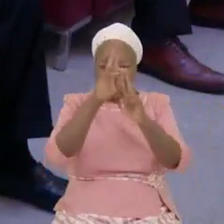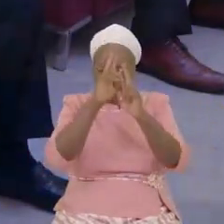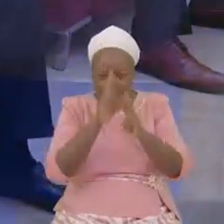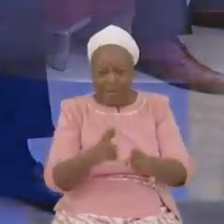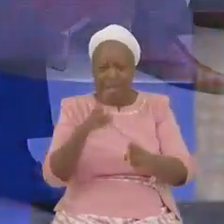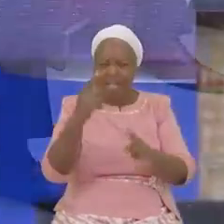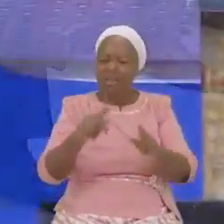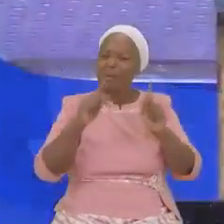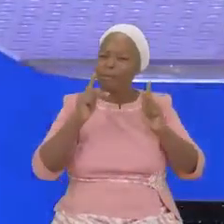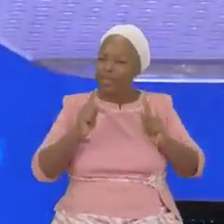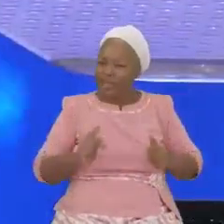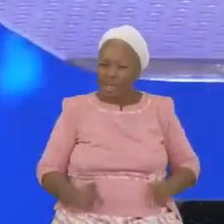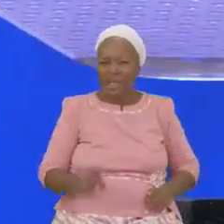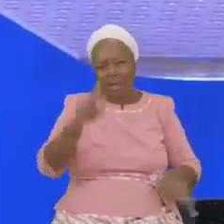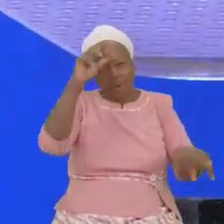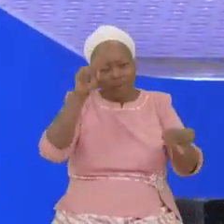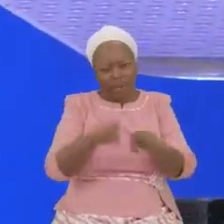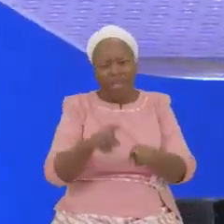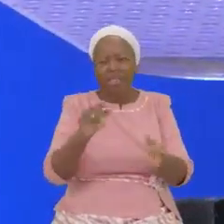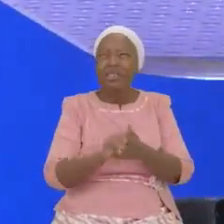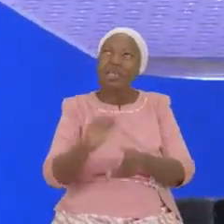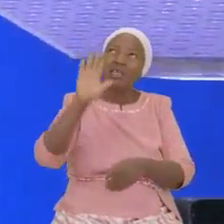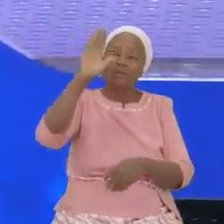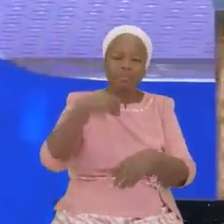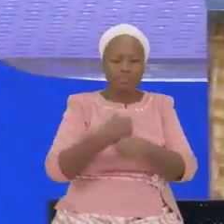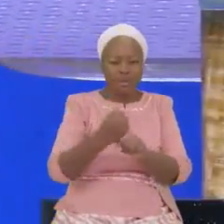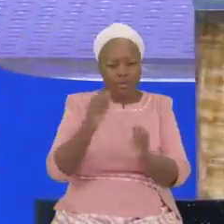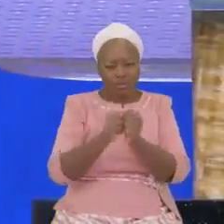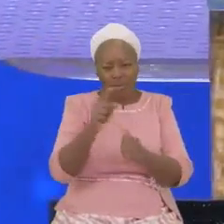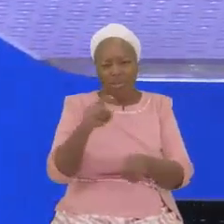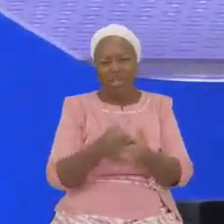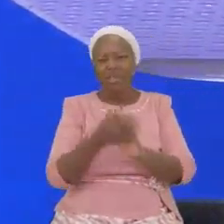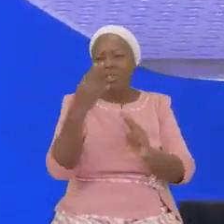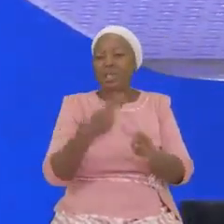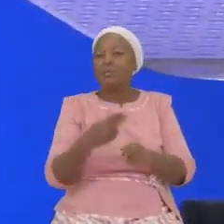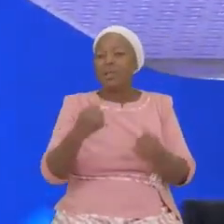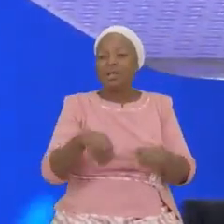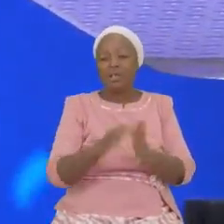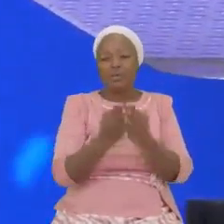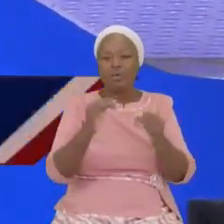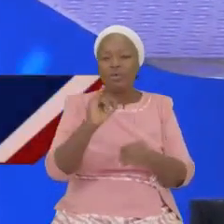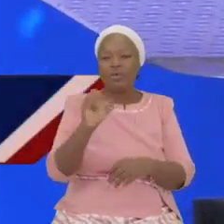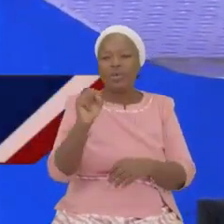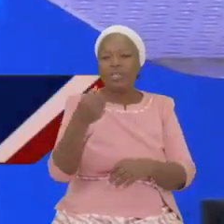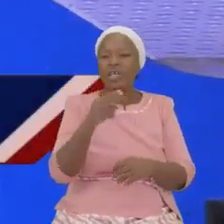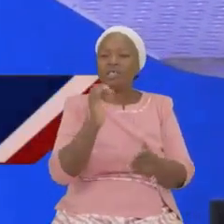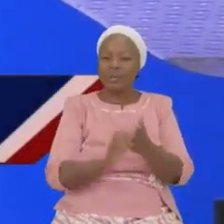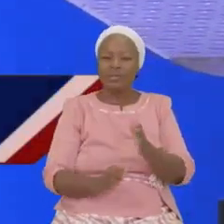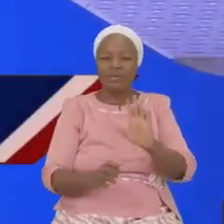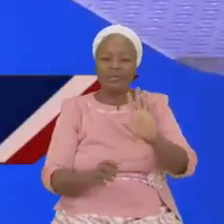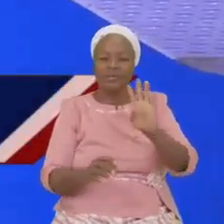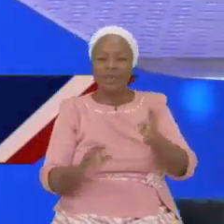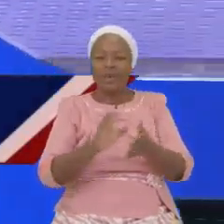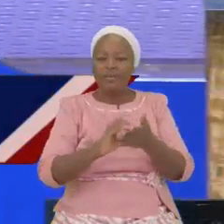the personal covenant that he makes with you. Look at Isaiah chapter 54, and I'm reading from verse